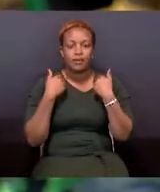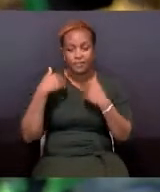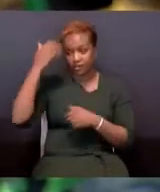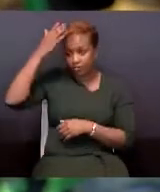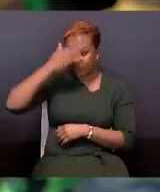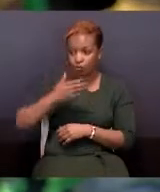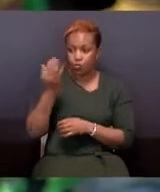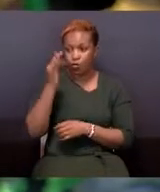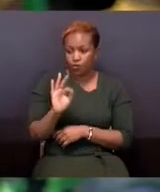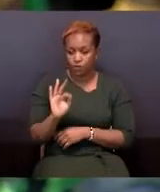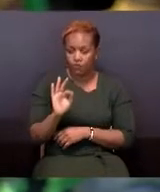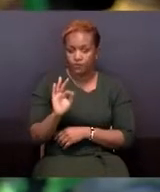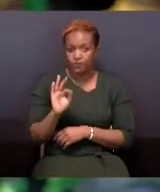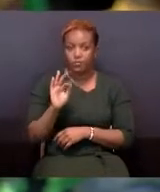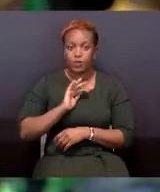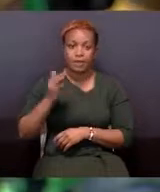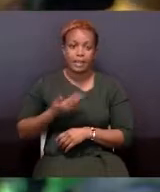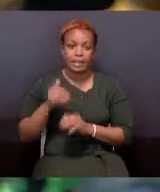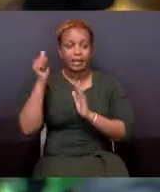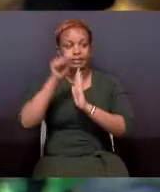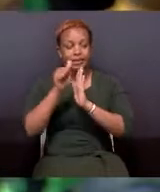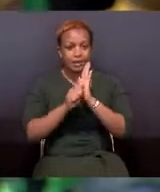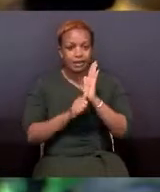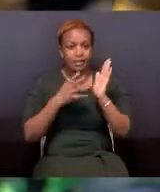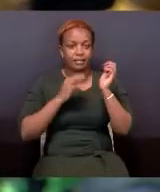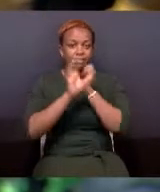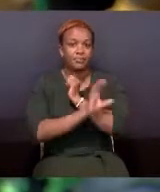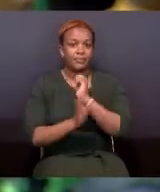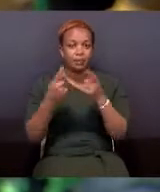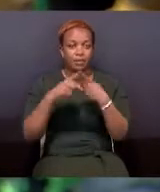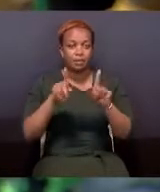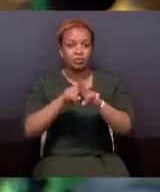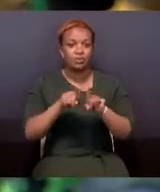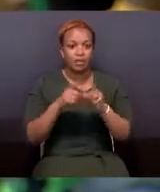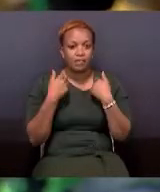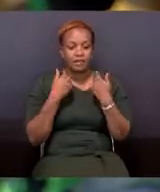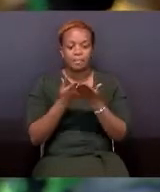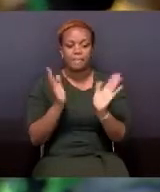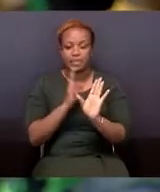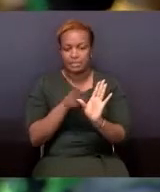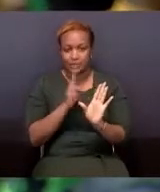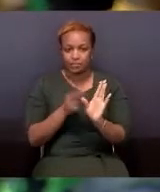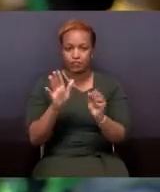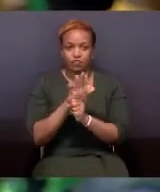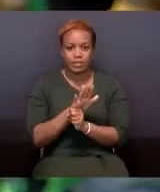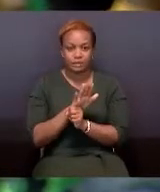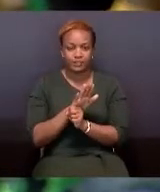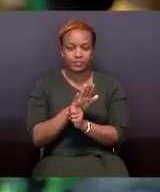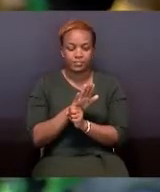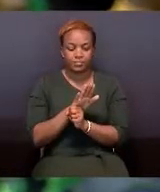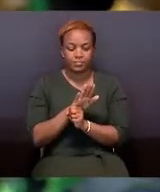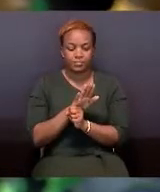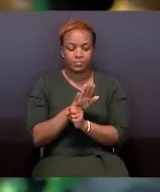of the development agenda of our countries, but also having them participate fully. And having